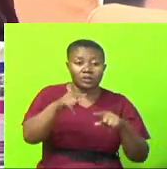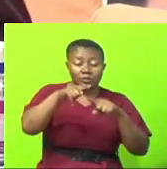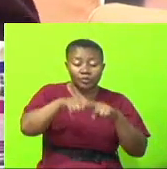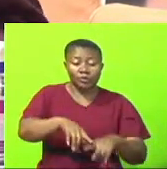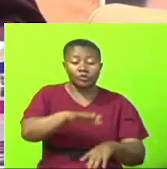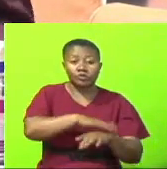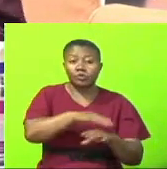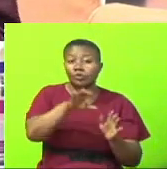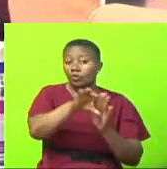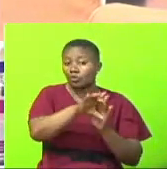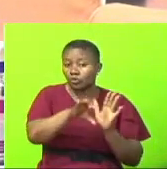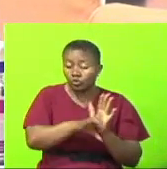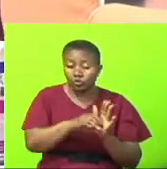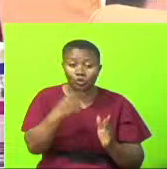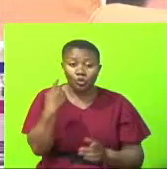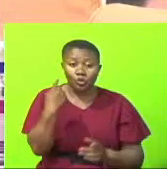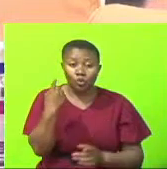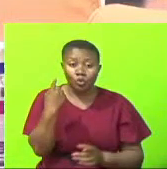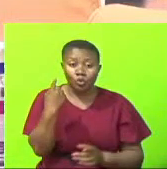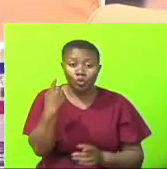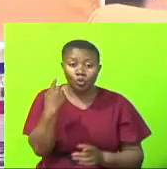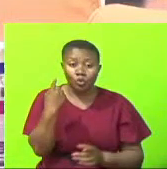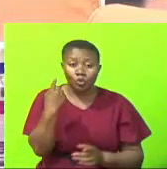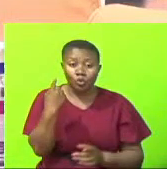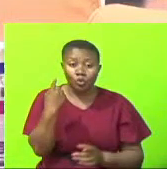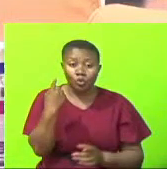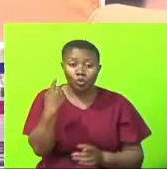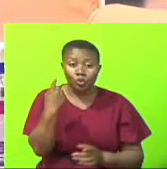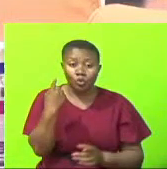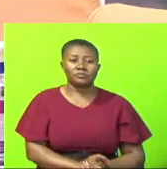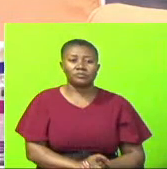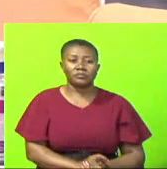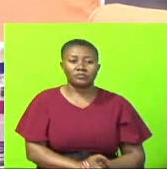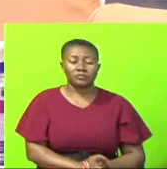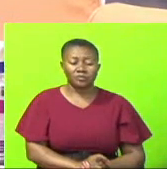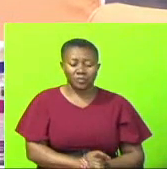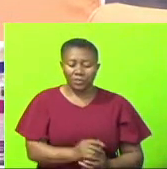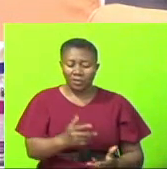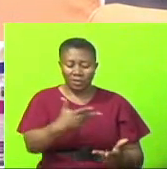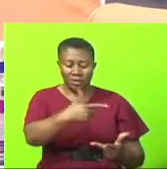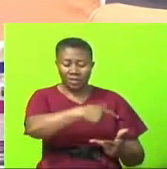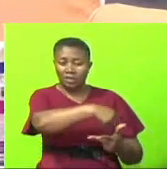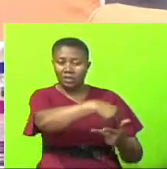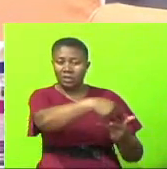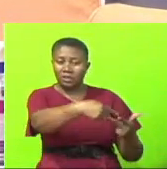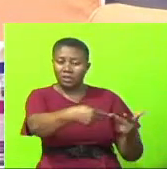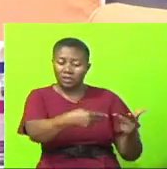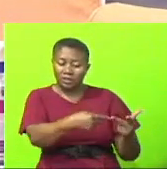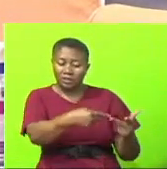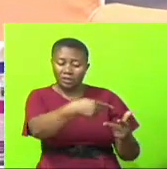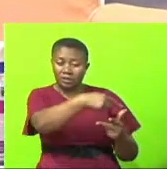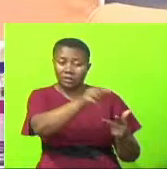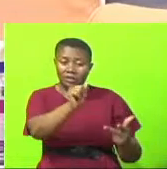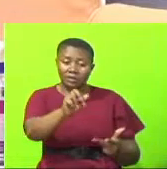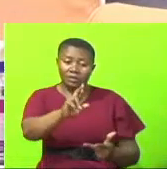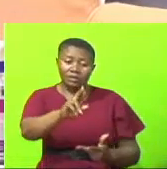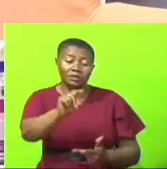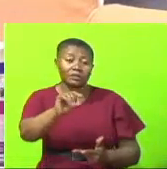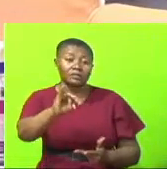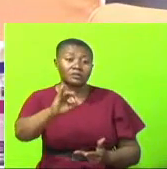Constitution. So the combined effect of these three articles in the Constitution that I refer this August House